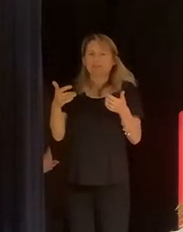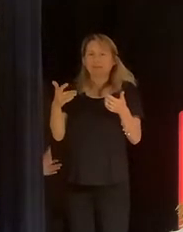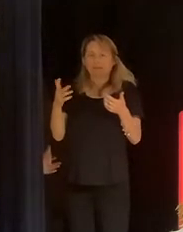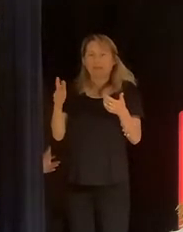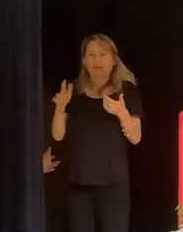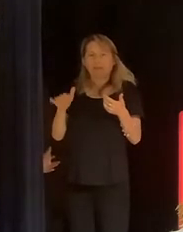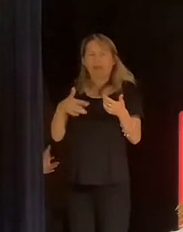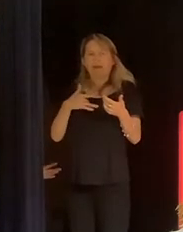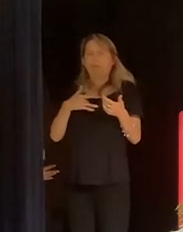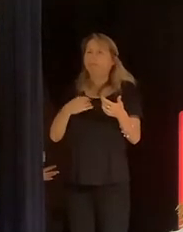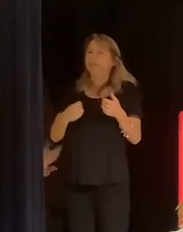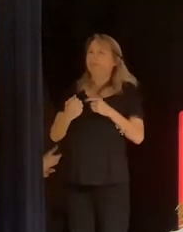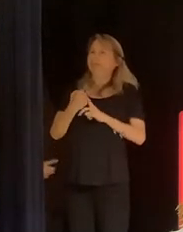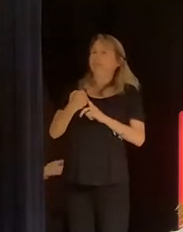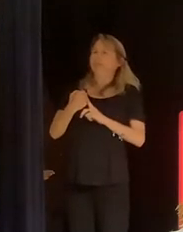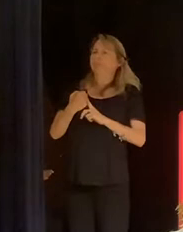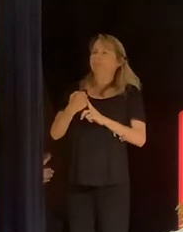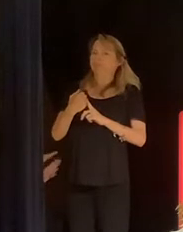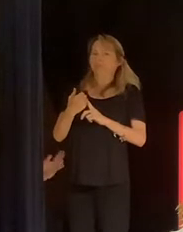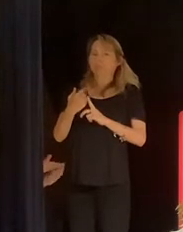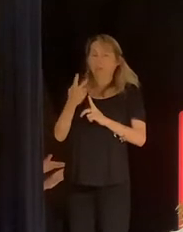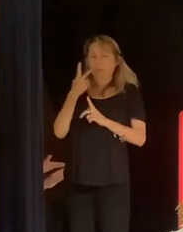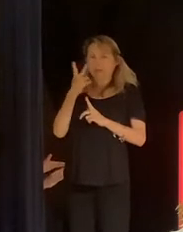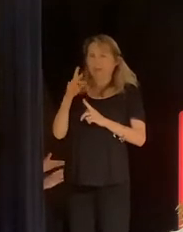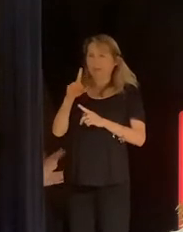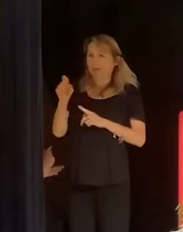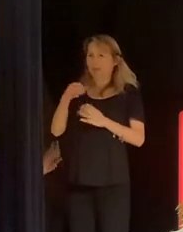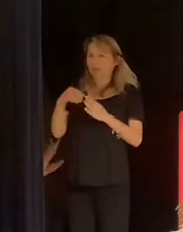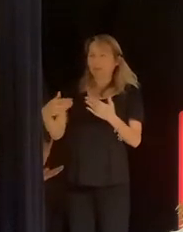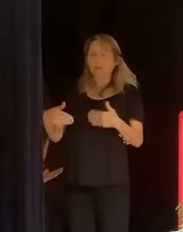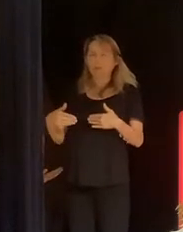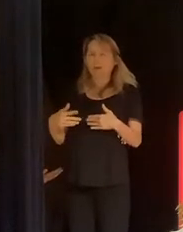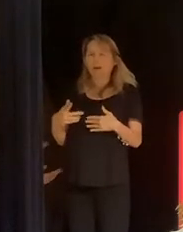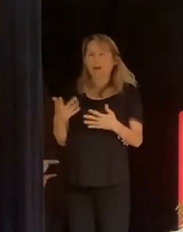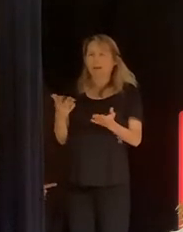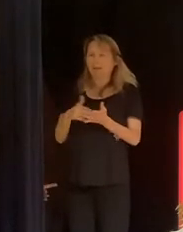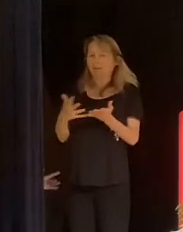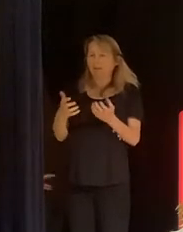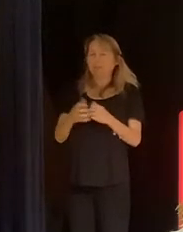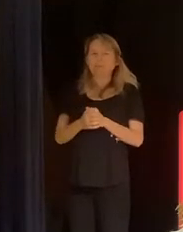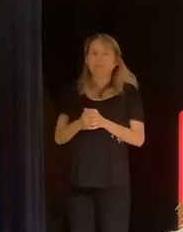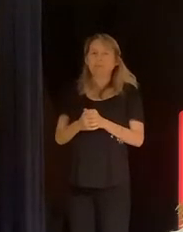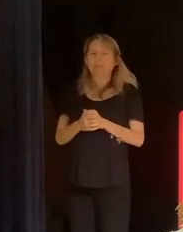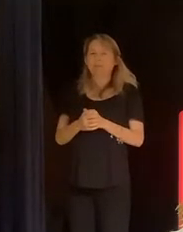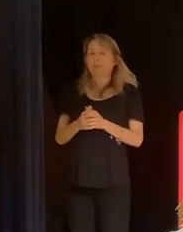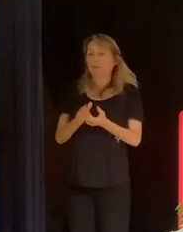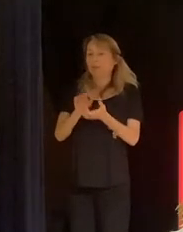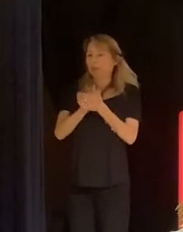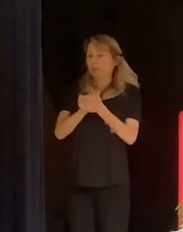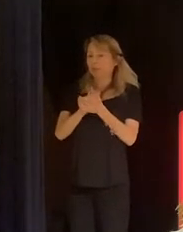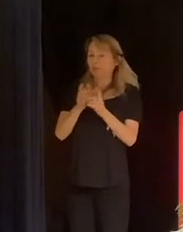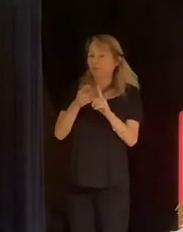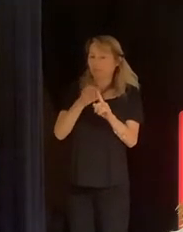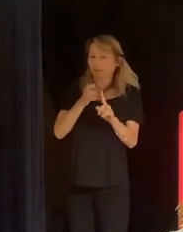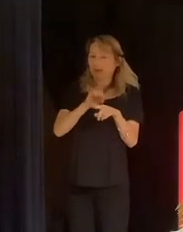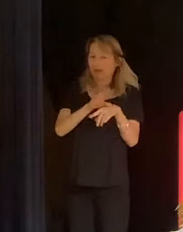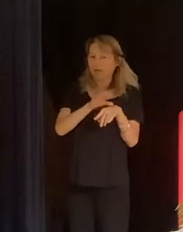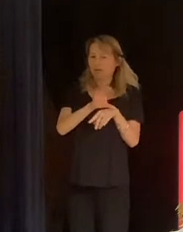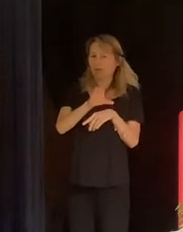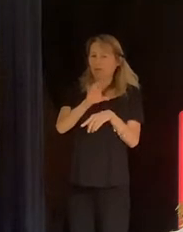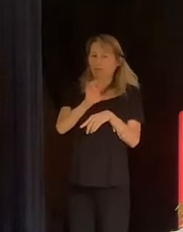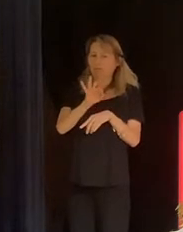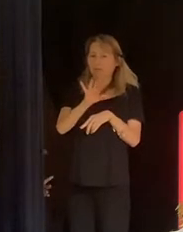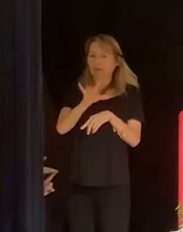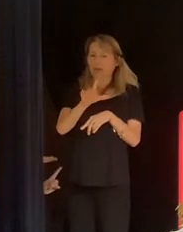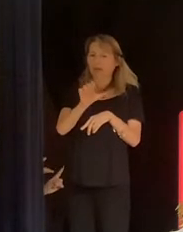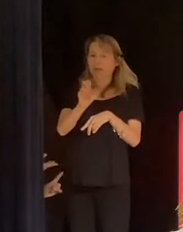Drewry was extraordinarily special. So I wanted to bring congratulations from Councillor Fillion. I also